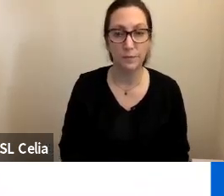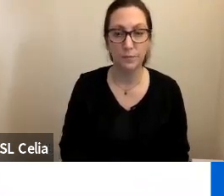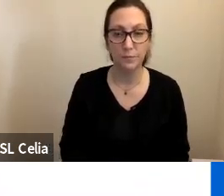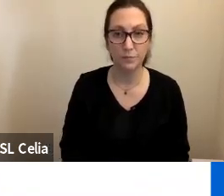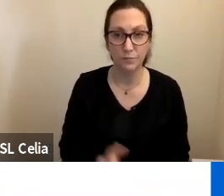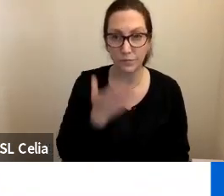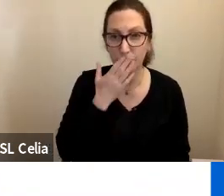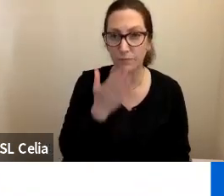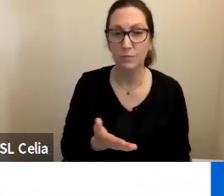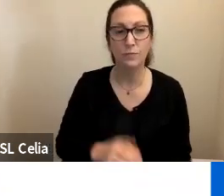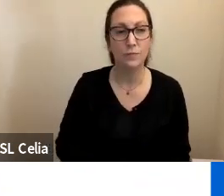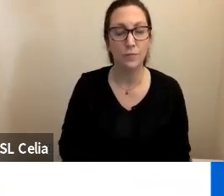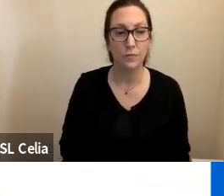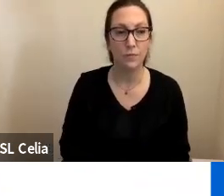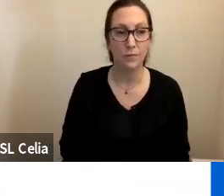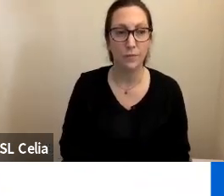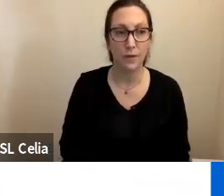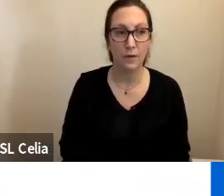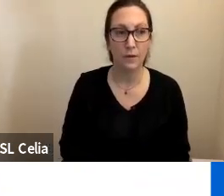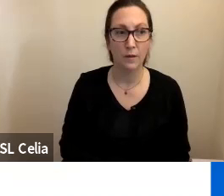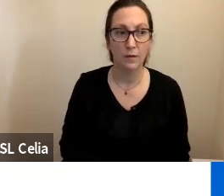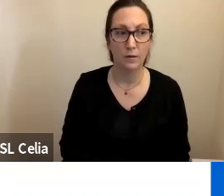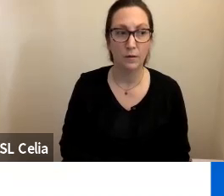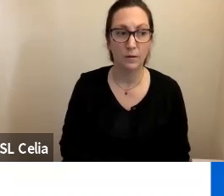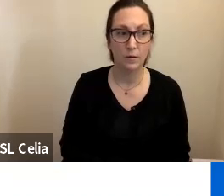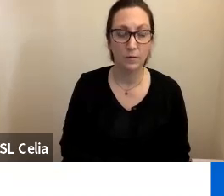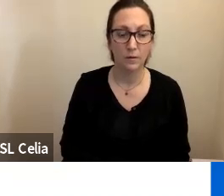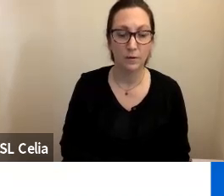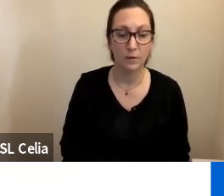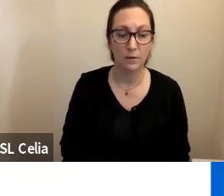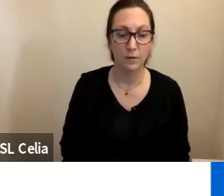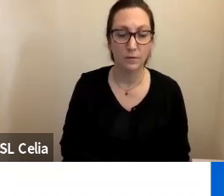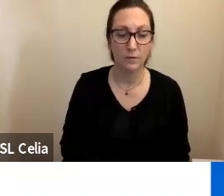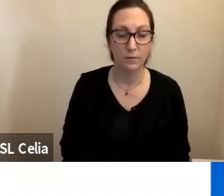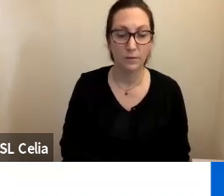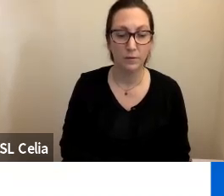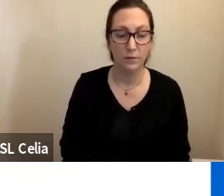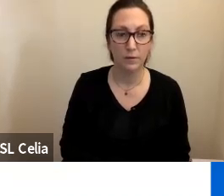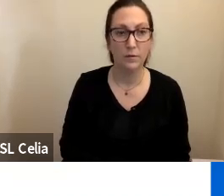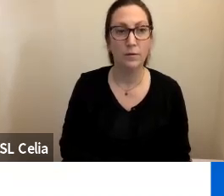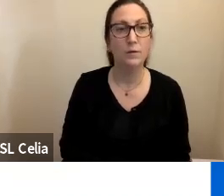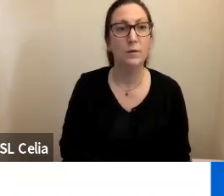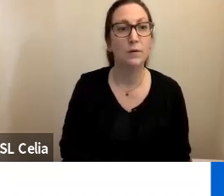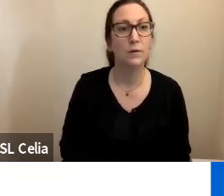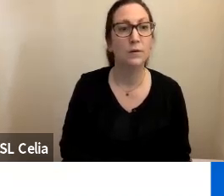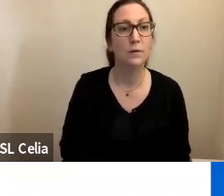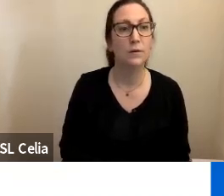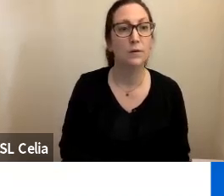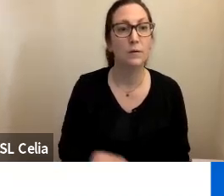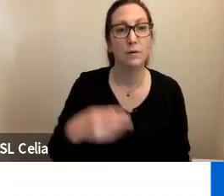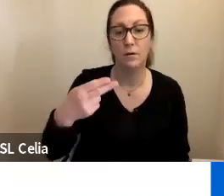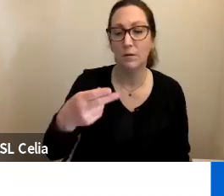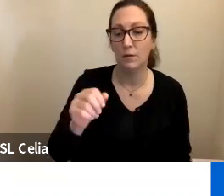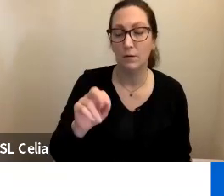Thank you. I just wanted to, I believe that Harvard Kent, this is the first year that they